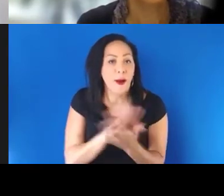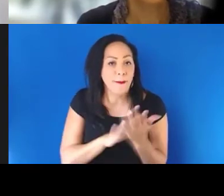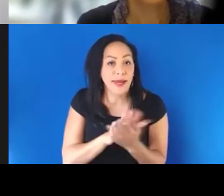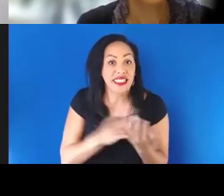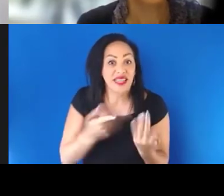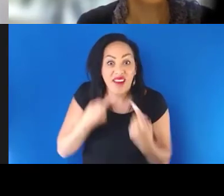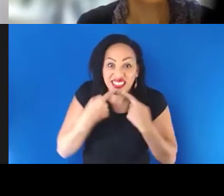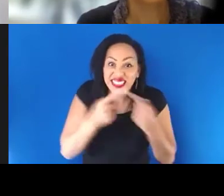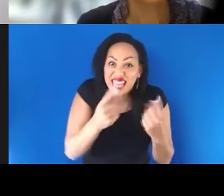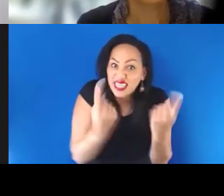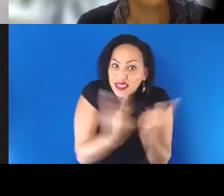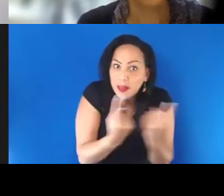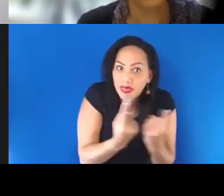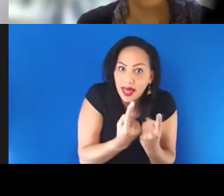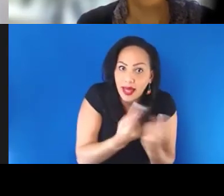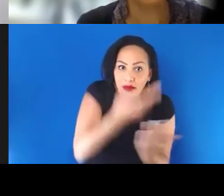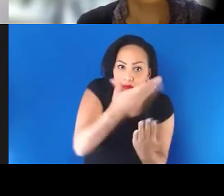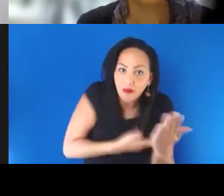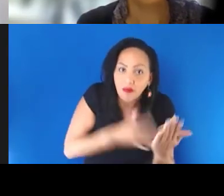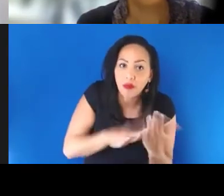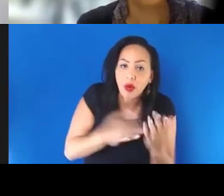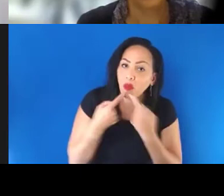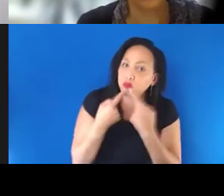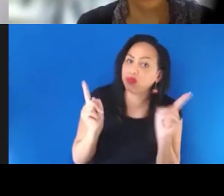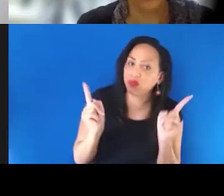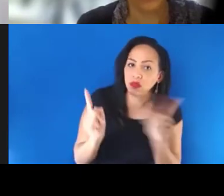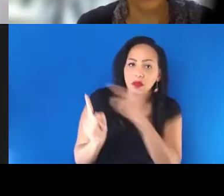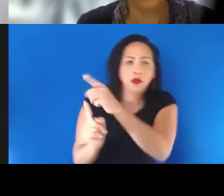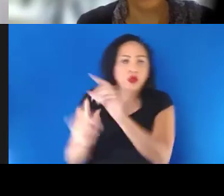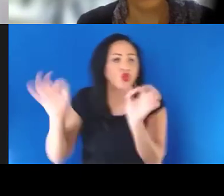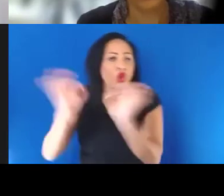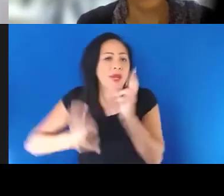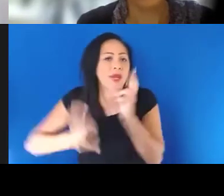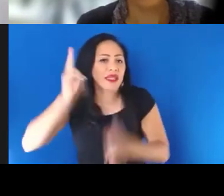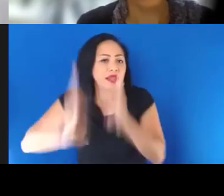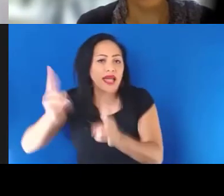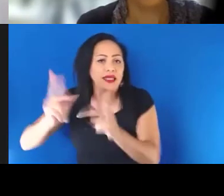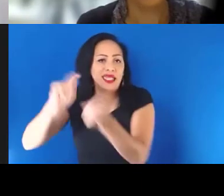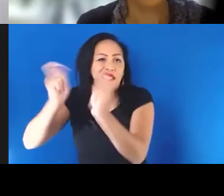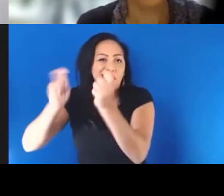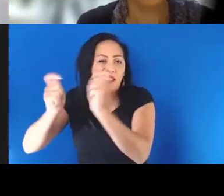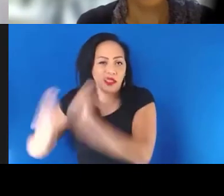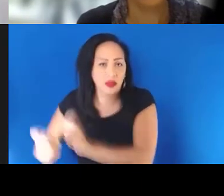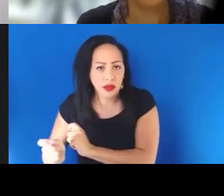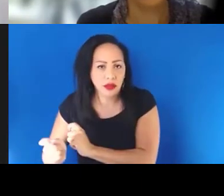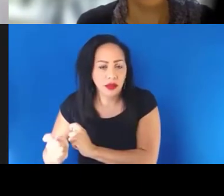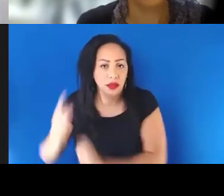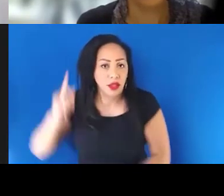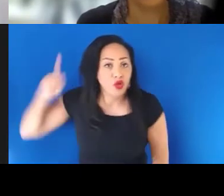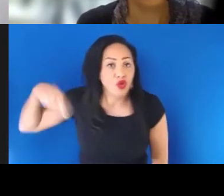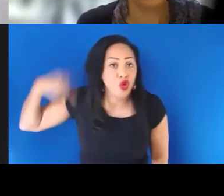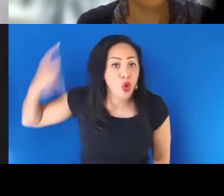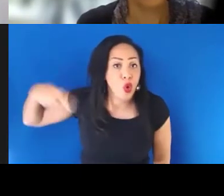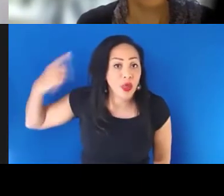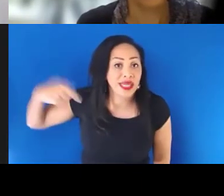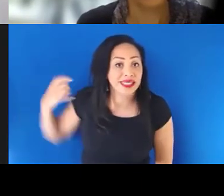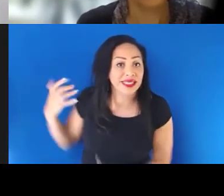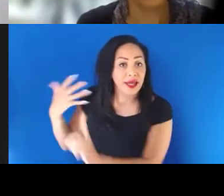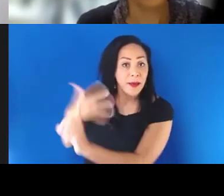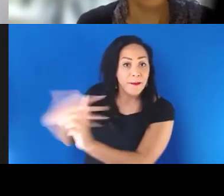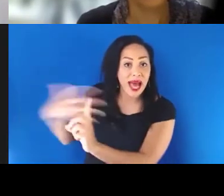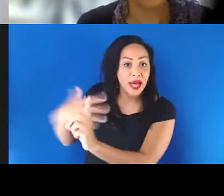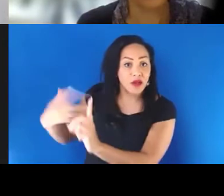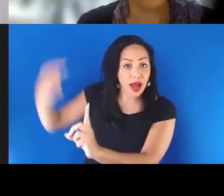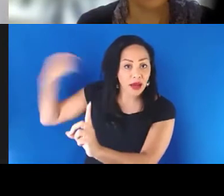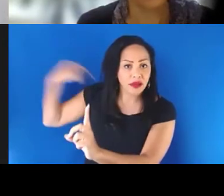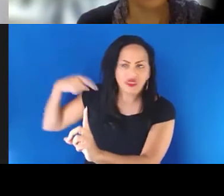up noise removal. There is so much noise in my background. I have to shout and scream at it. You listen to that so that you understand the noise